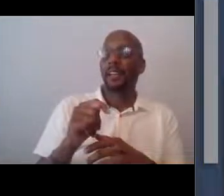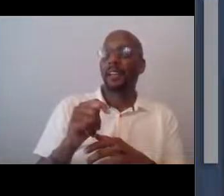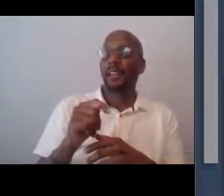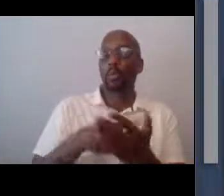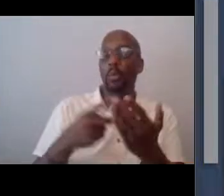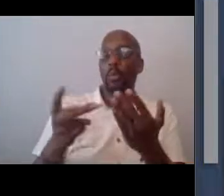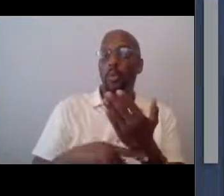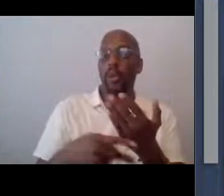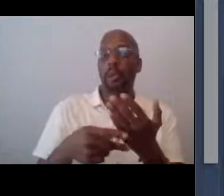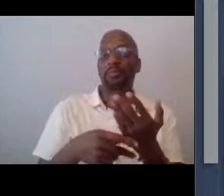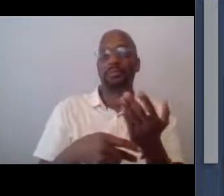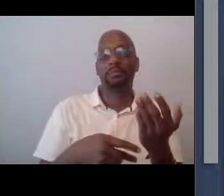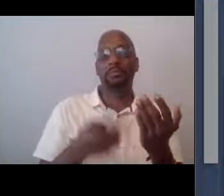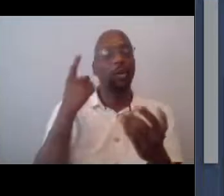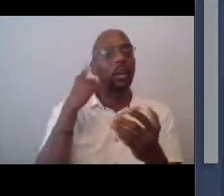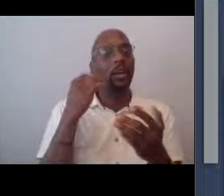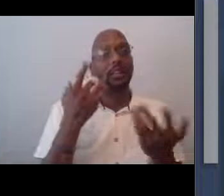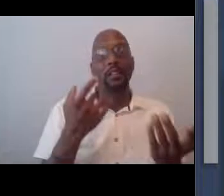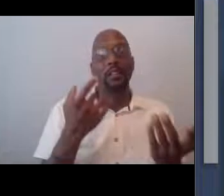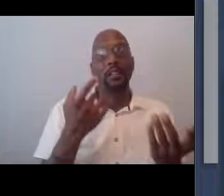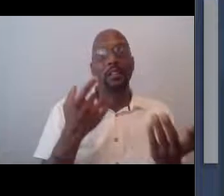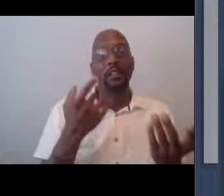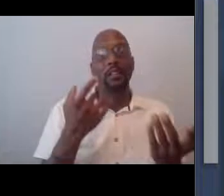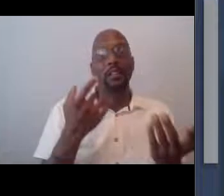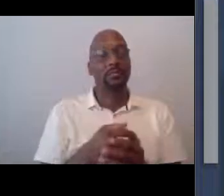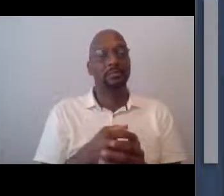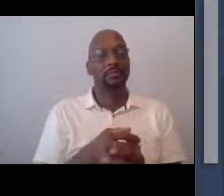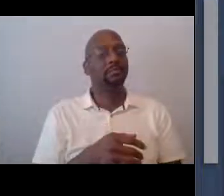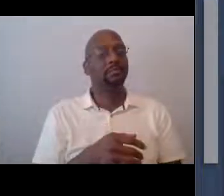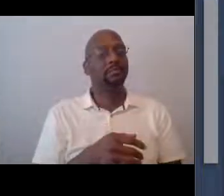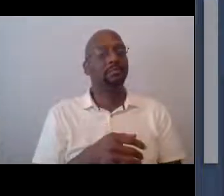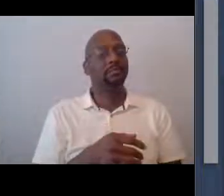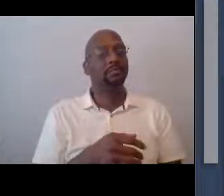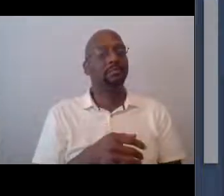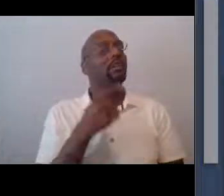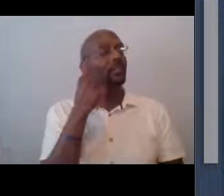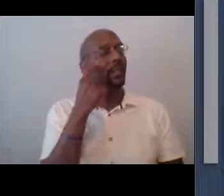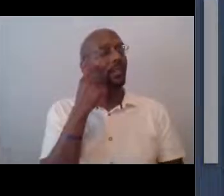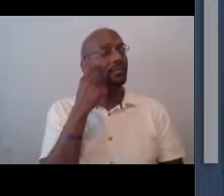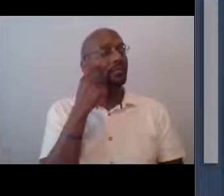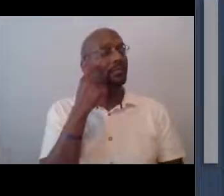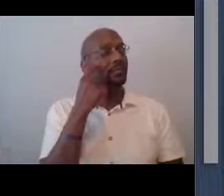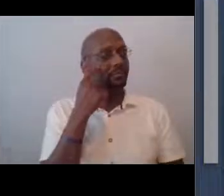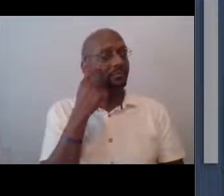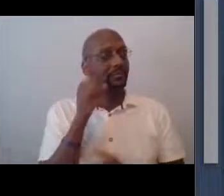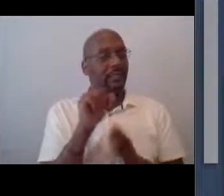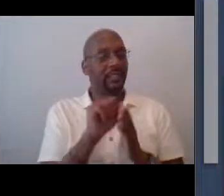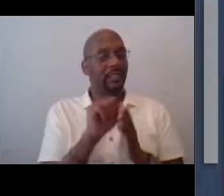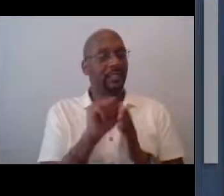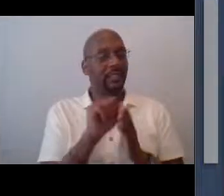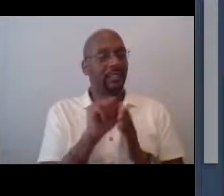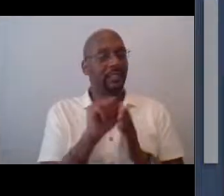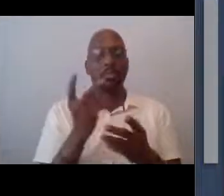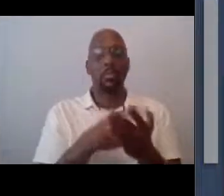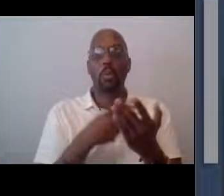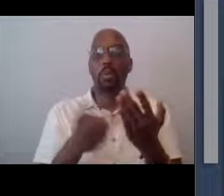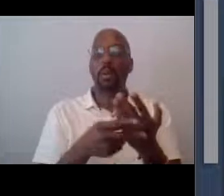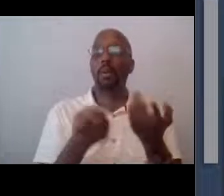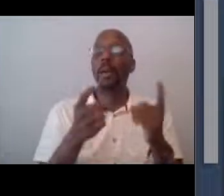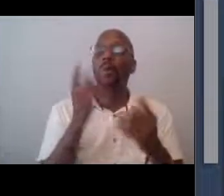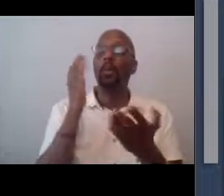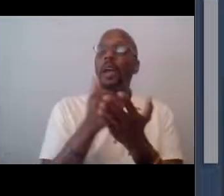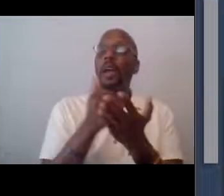for California. And I was going to bring this up under state and legislative matters, but I already got staff to say, yeah, we're going to help these people who might not get funding through